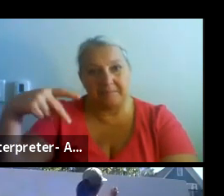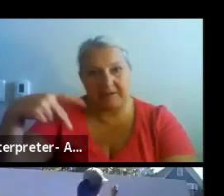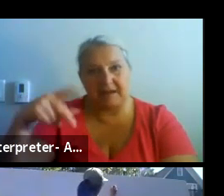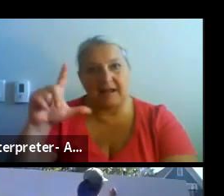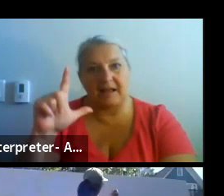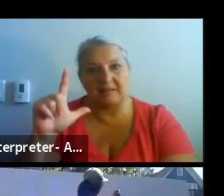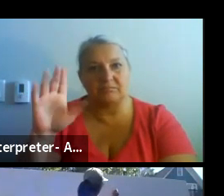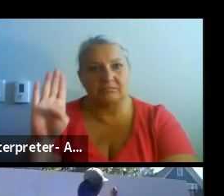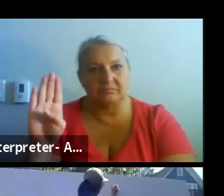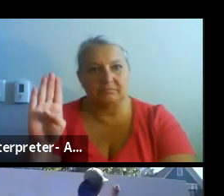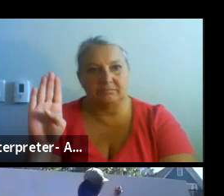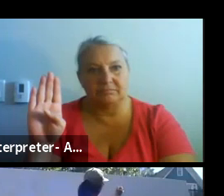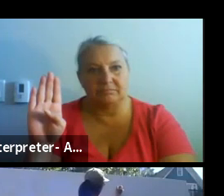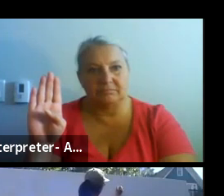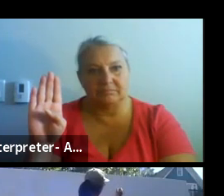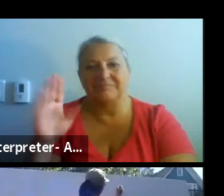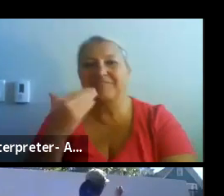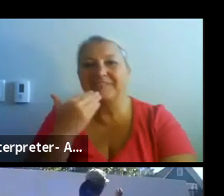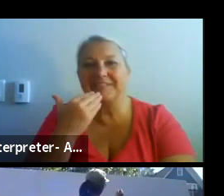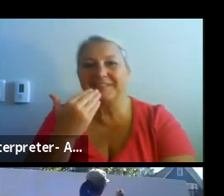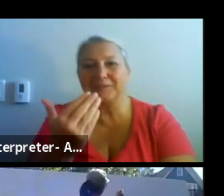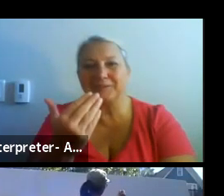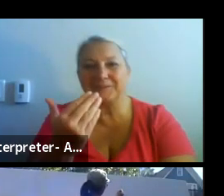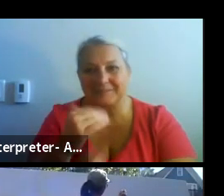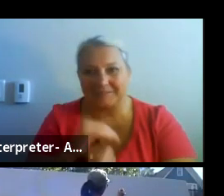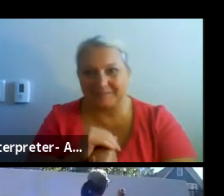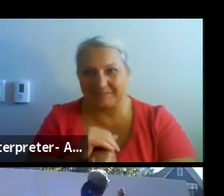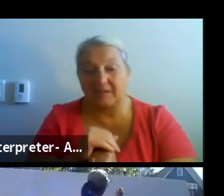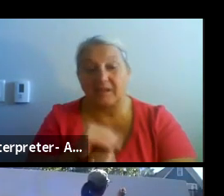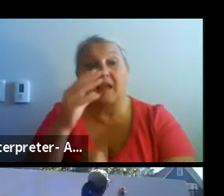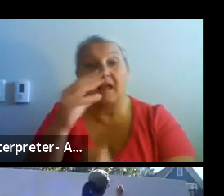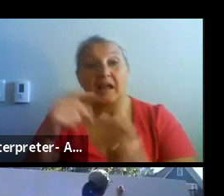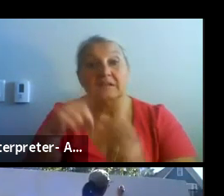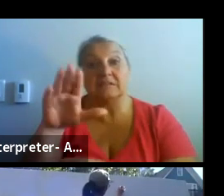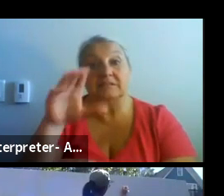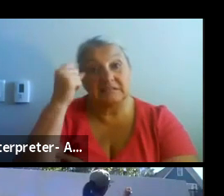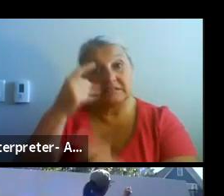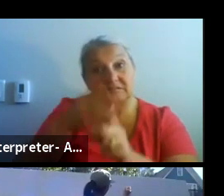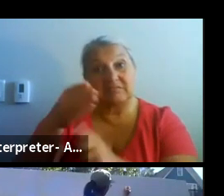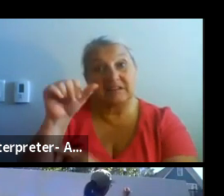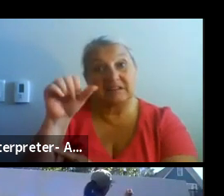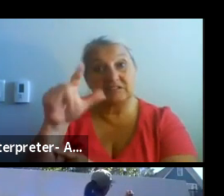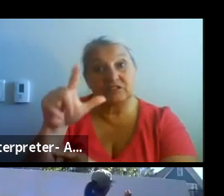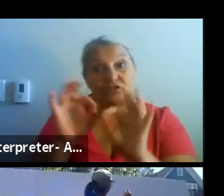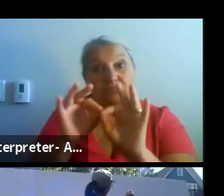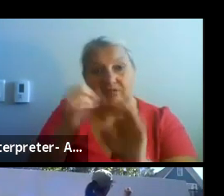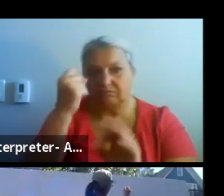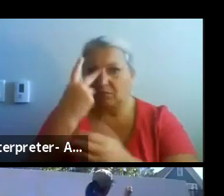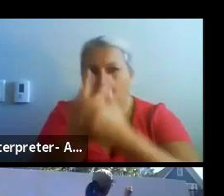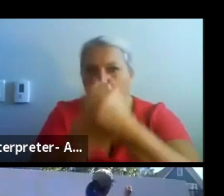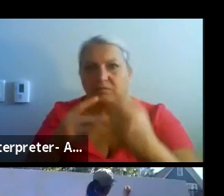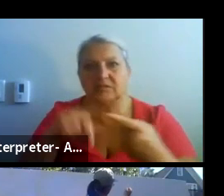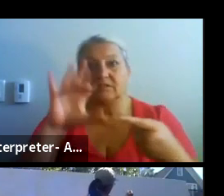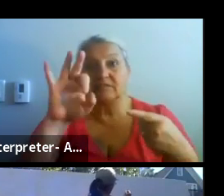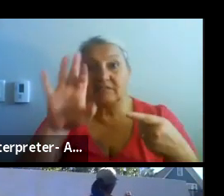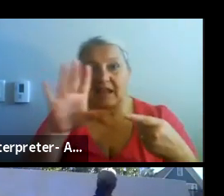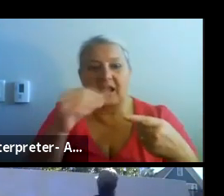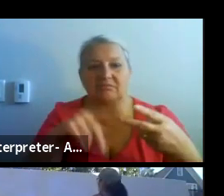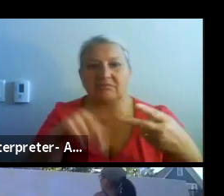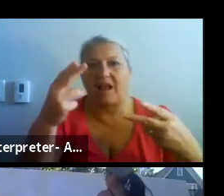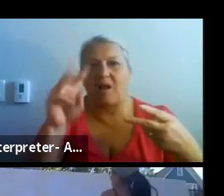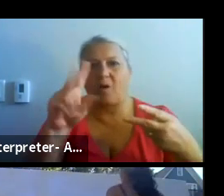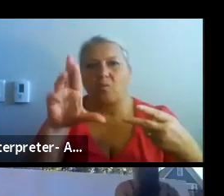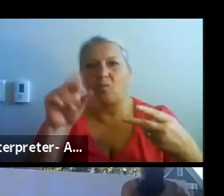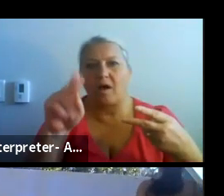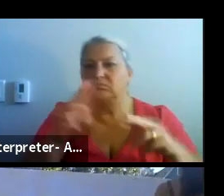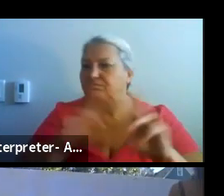https://recapd.com/w-bf-D-LB. Thank you. And ASL interpretation is available on both the Facebook and the HowlRound live